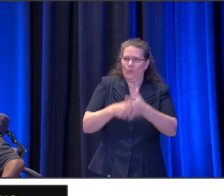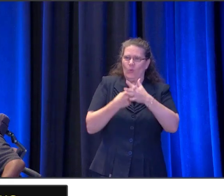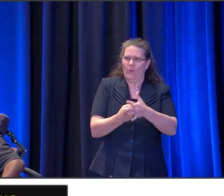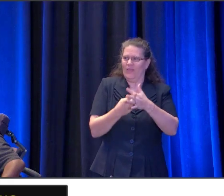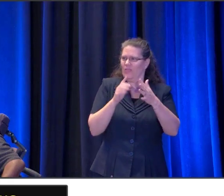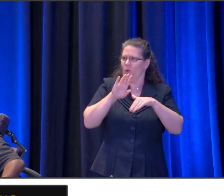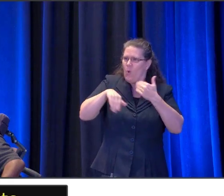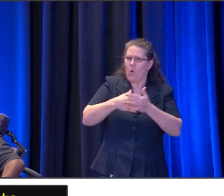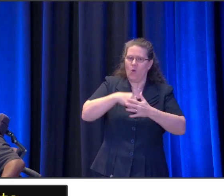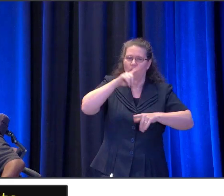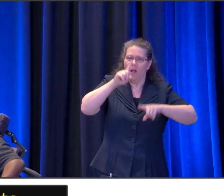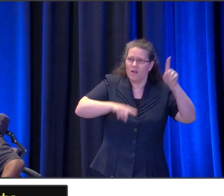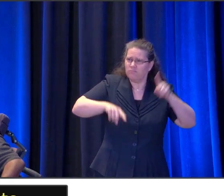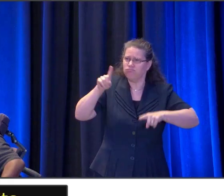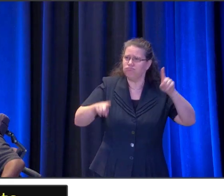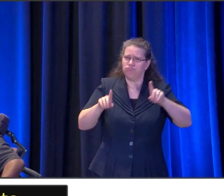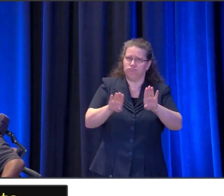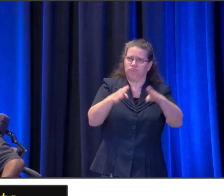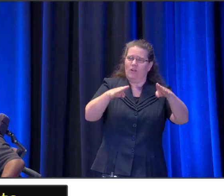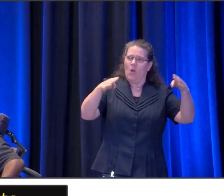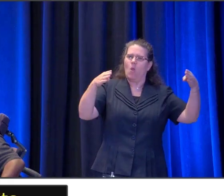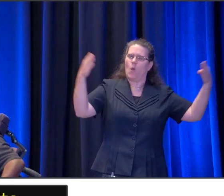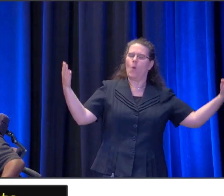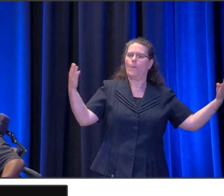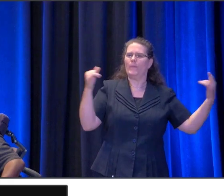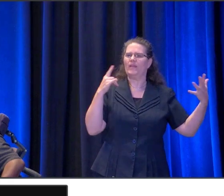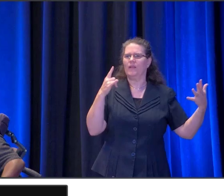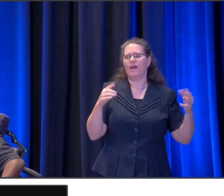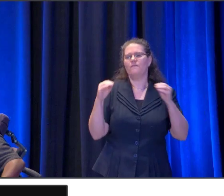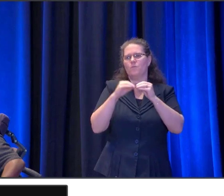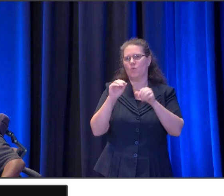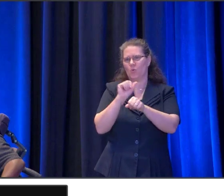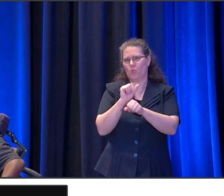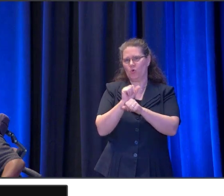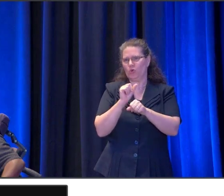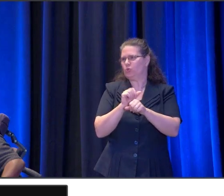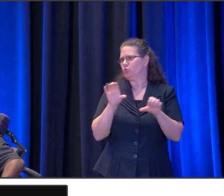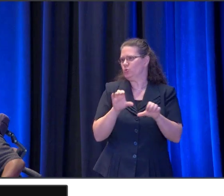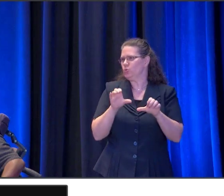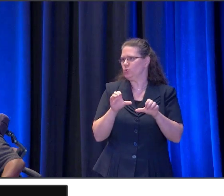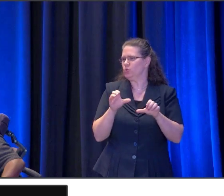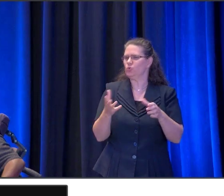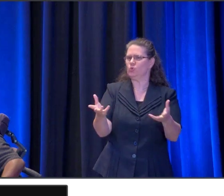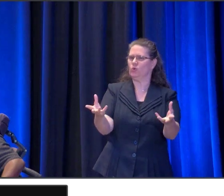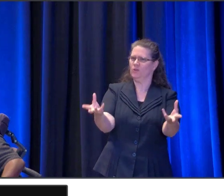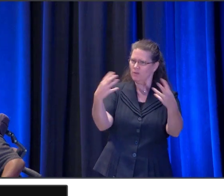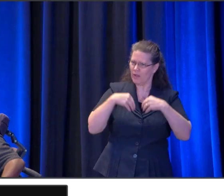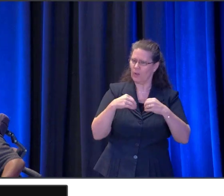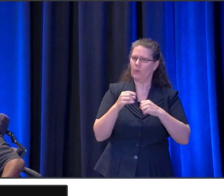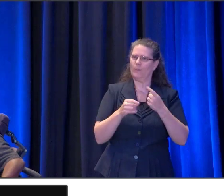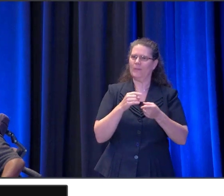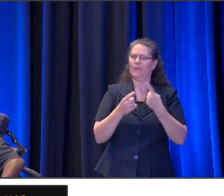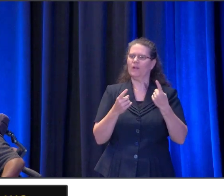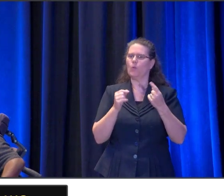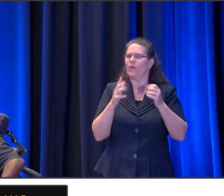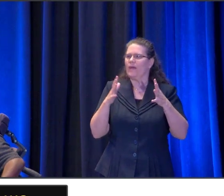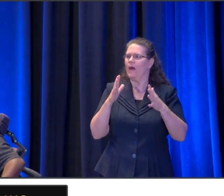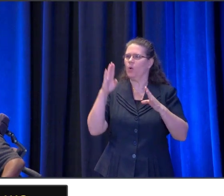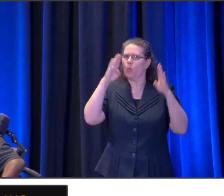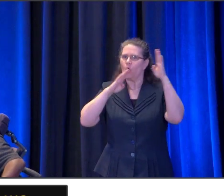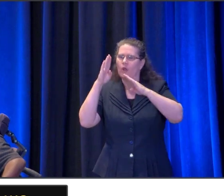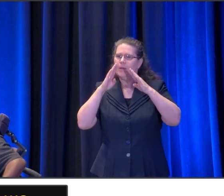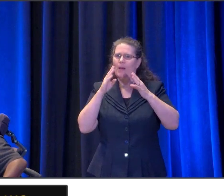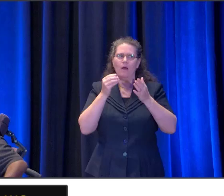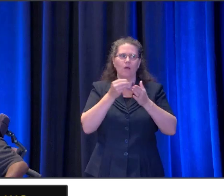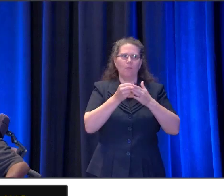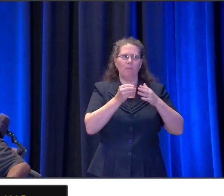go. And there's a lot of different ways that we can continue to do that work without jeopardizing funding, putting folks at risk. And